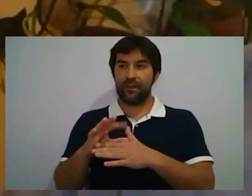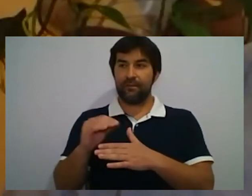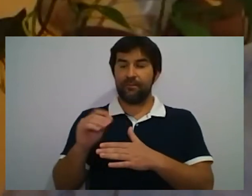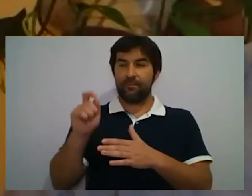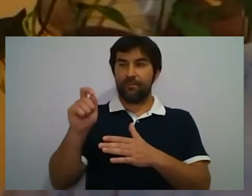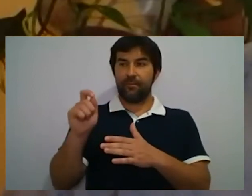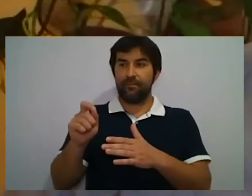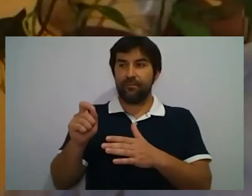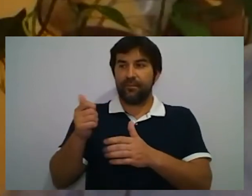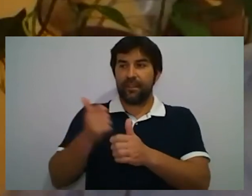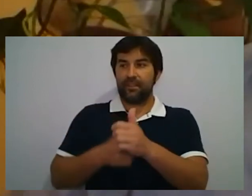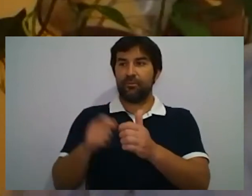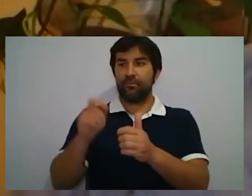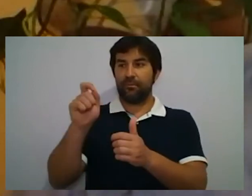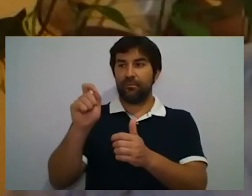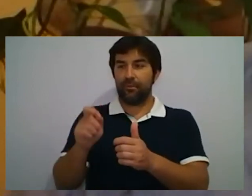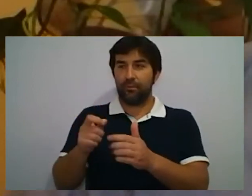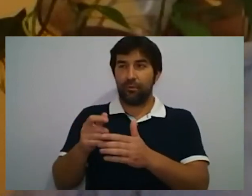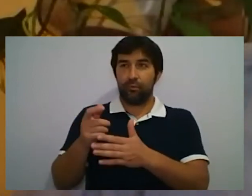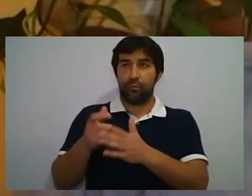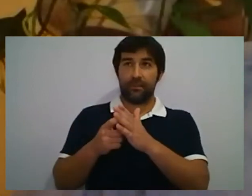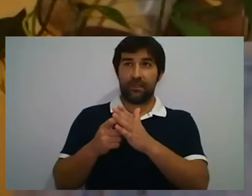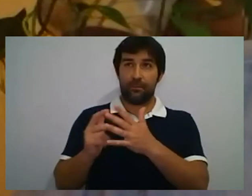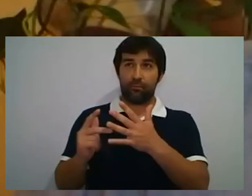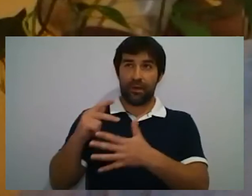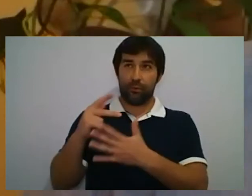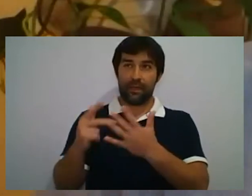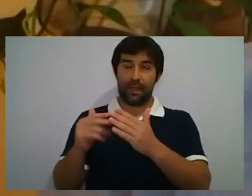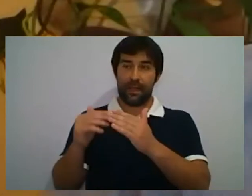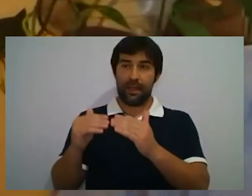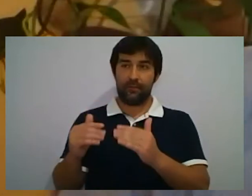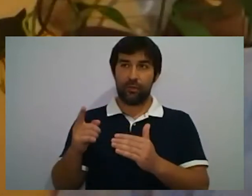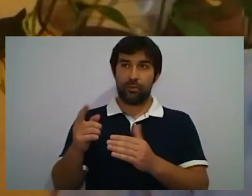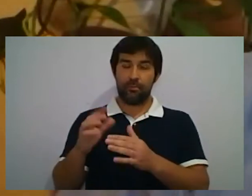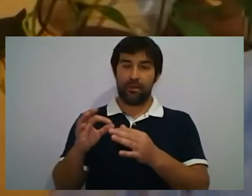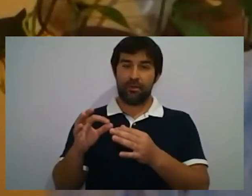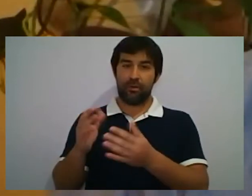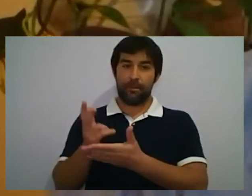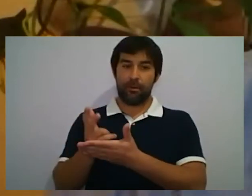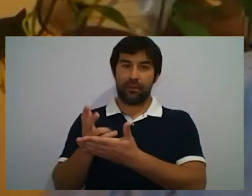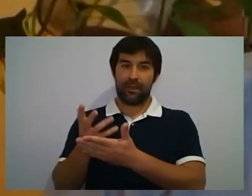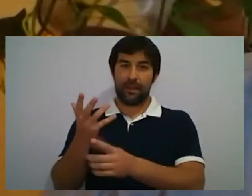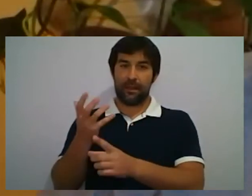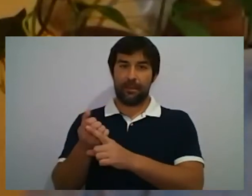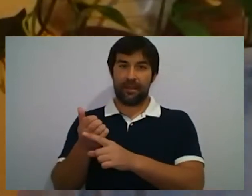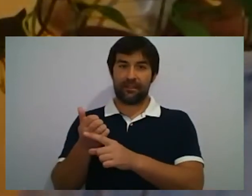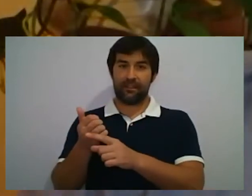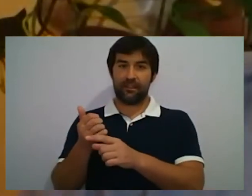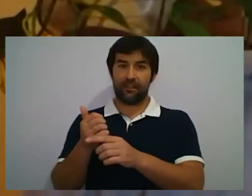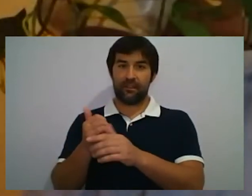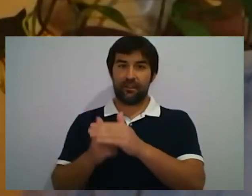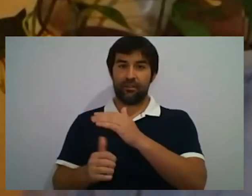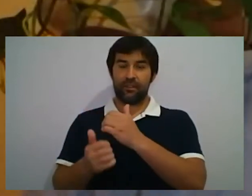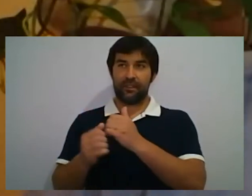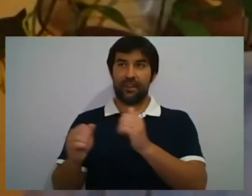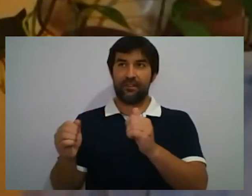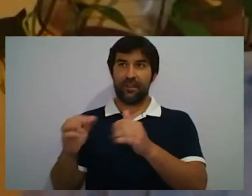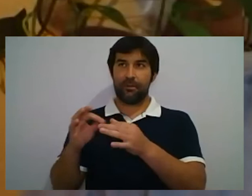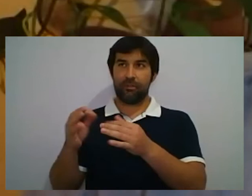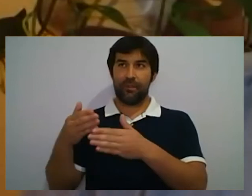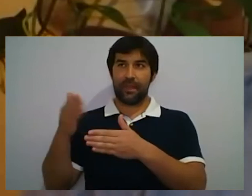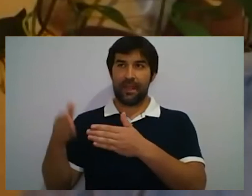may have allowed us to assess projects differently or put them in places or maybe even try them out, like on Mount Washington, where we haven't had them before?